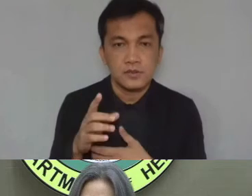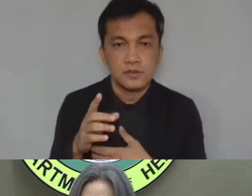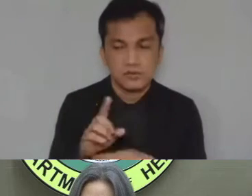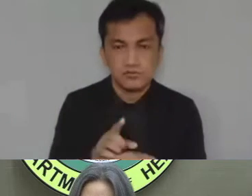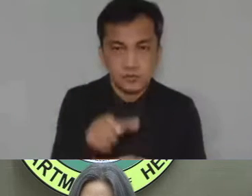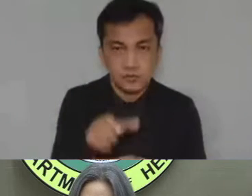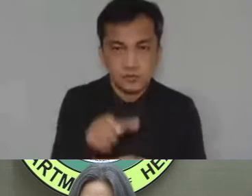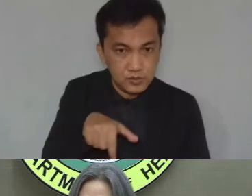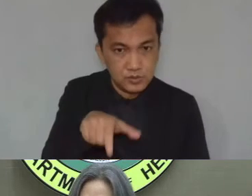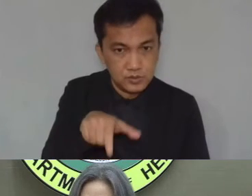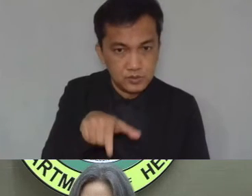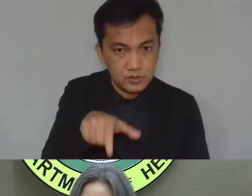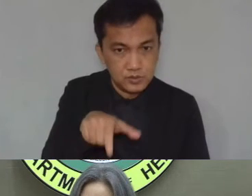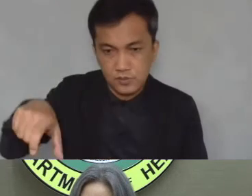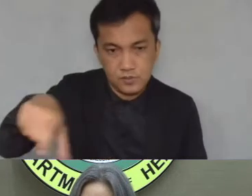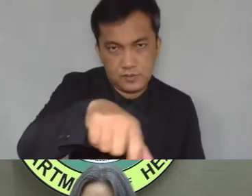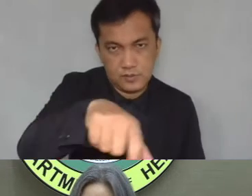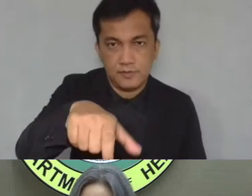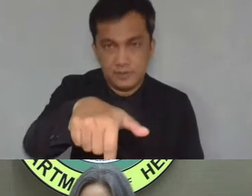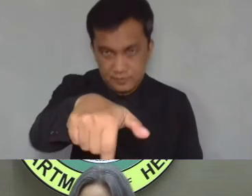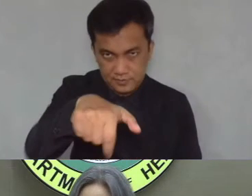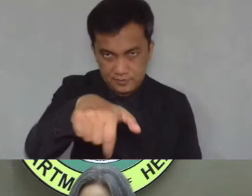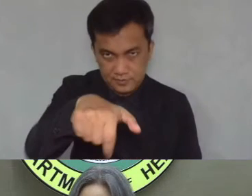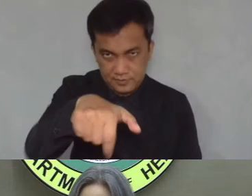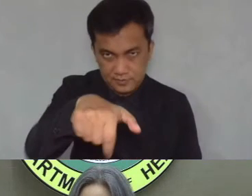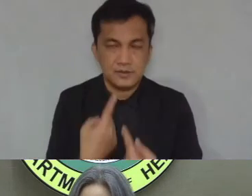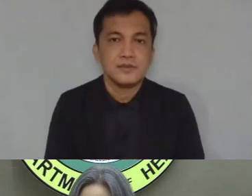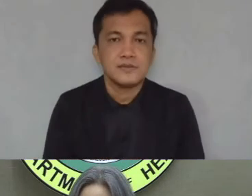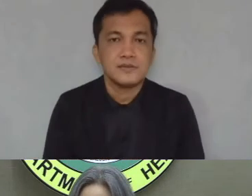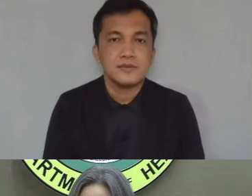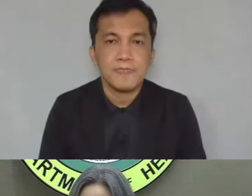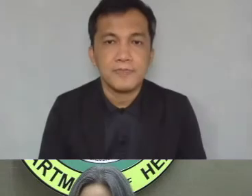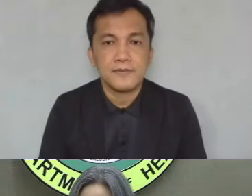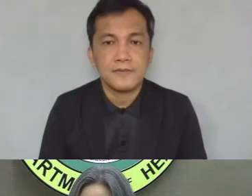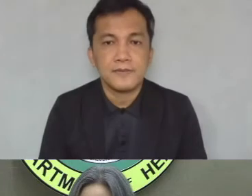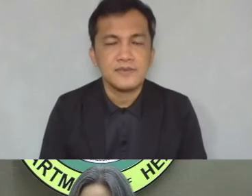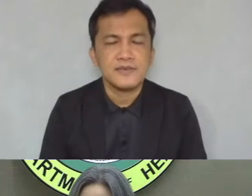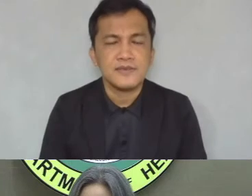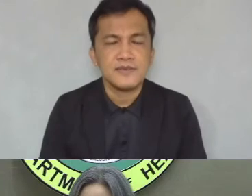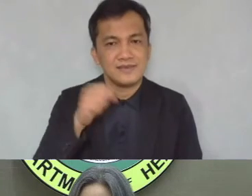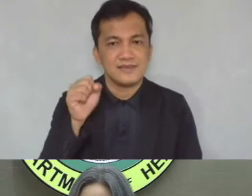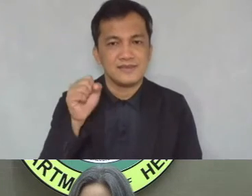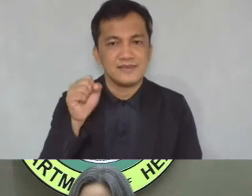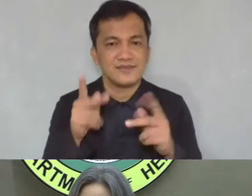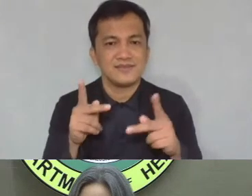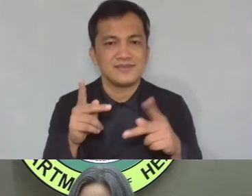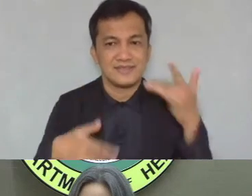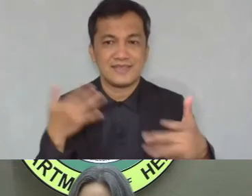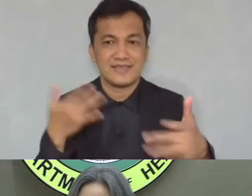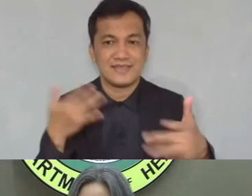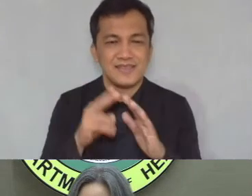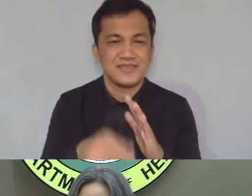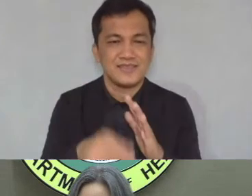findings. So that's one way to make telehealth work. Yes. Nice. Okay. You know, that's